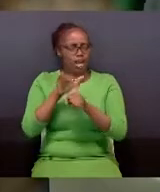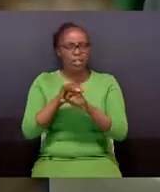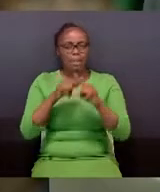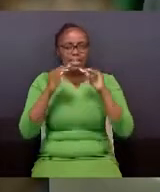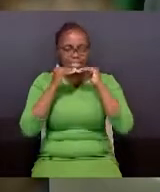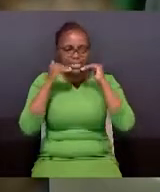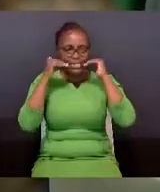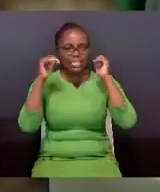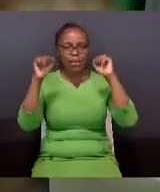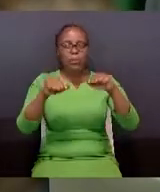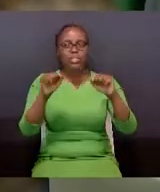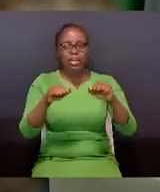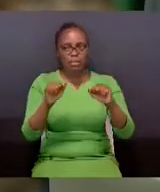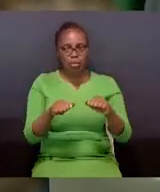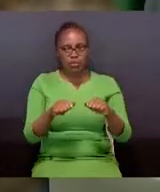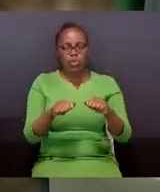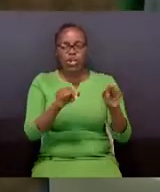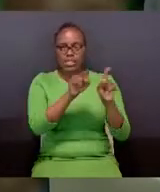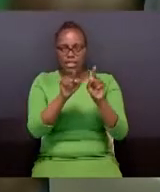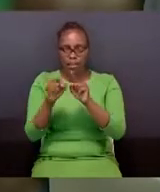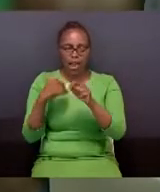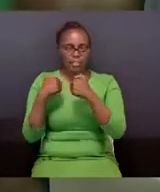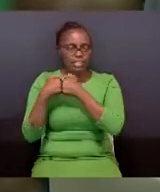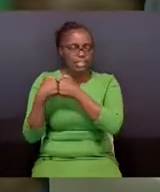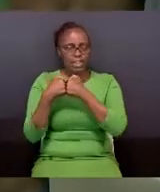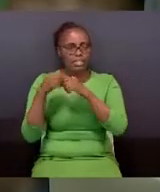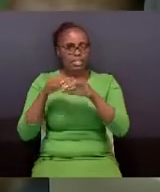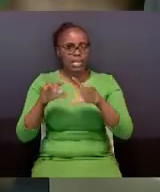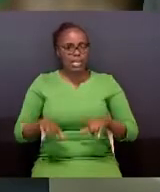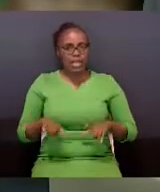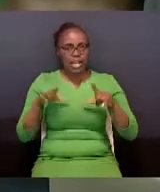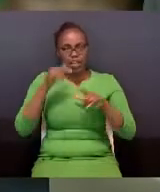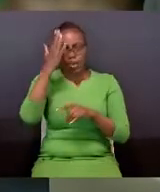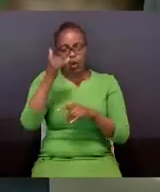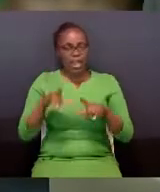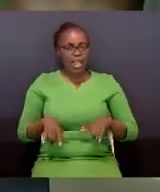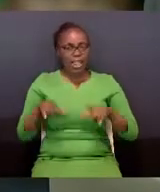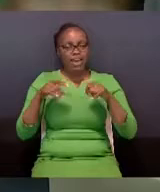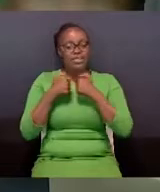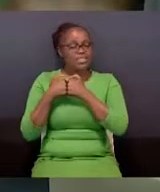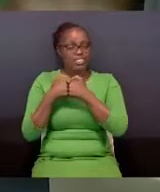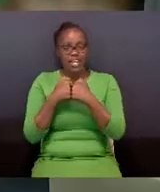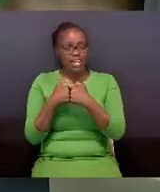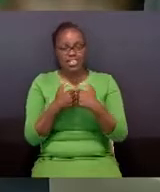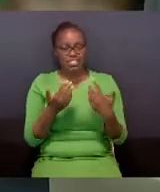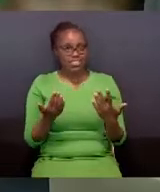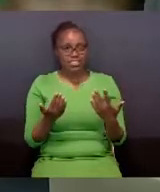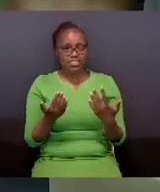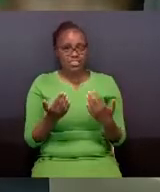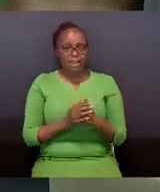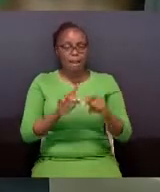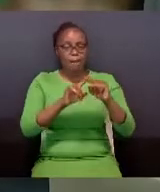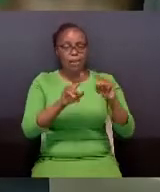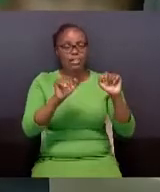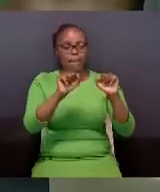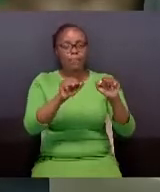is possible in spite of the challenges of life, because life is challenging, that you